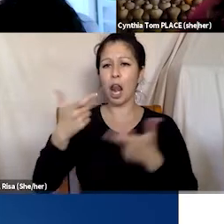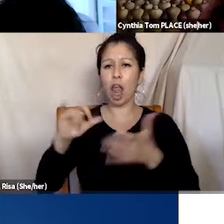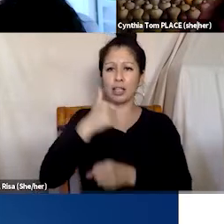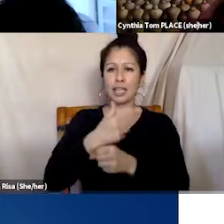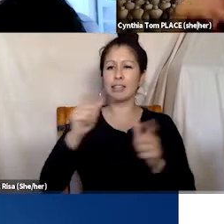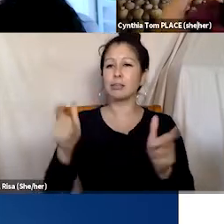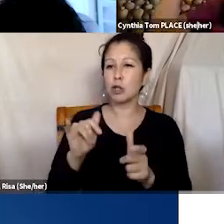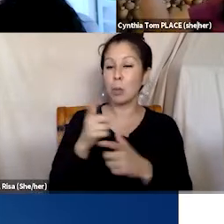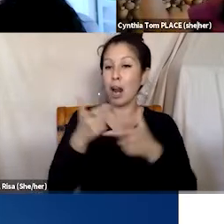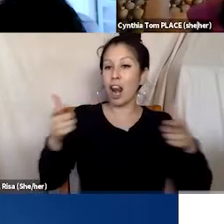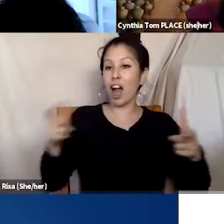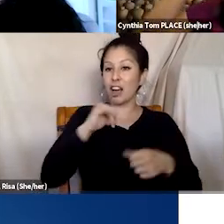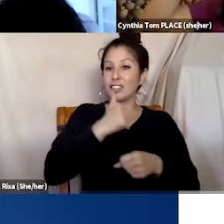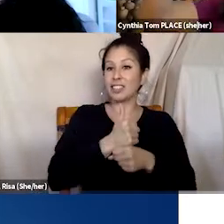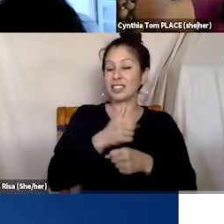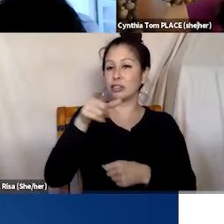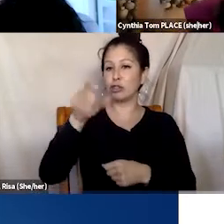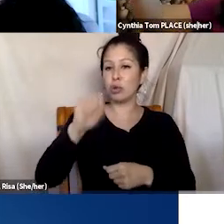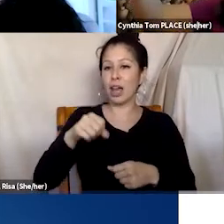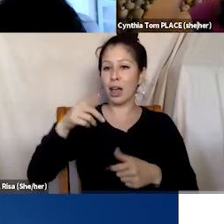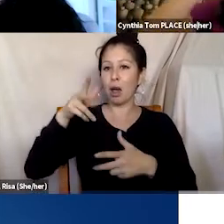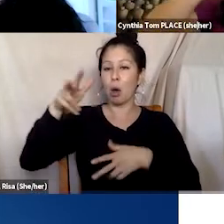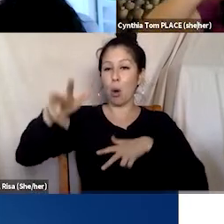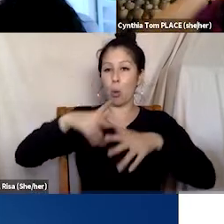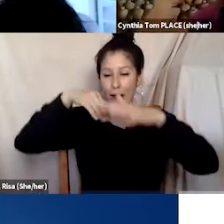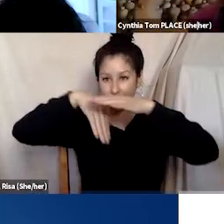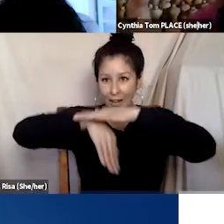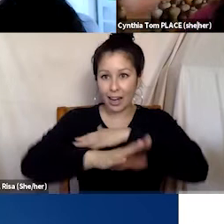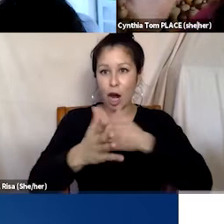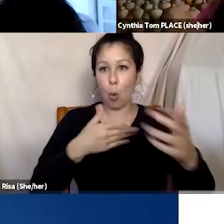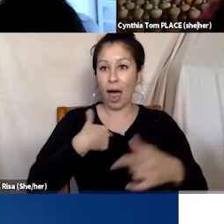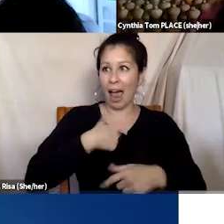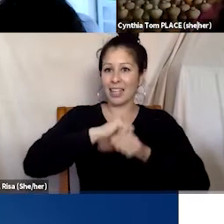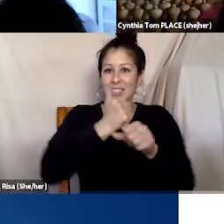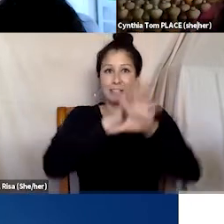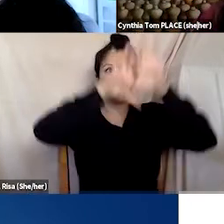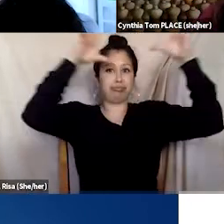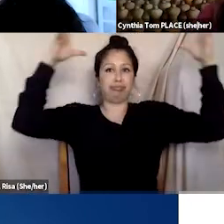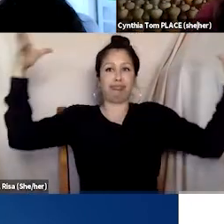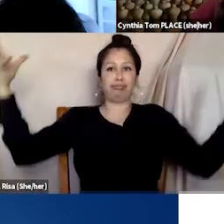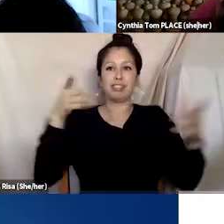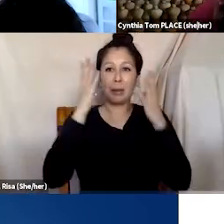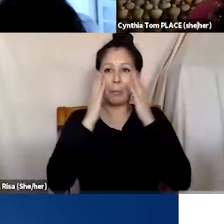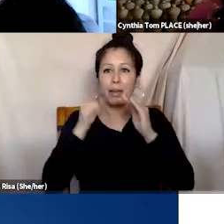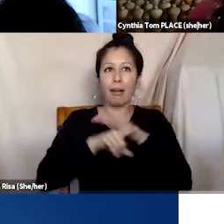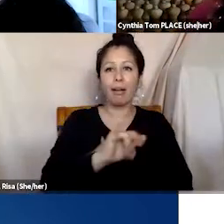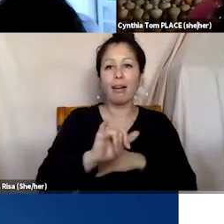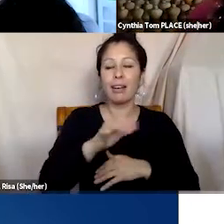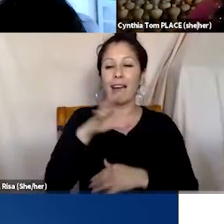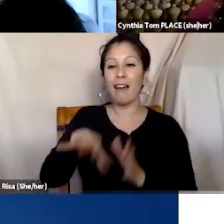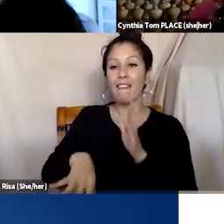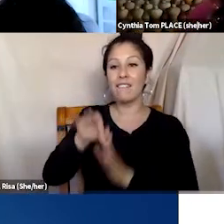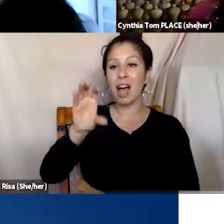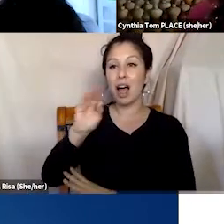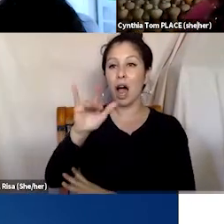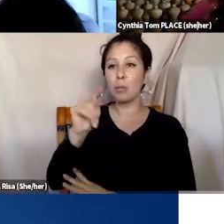small, but large installation is where you can walk into whatever I've created, so it's immersive. And found objects I've been doing